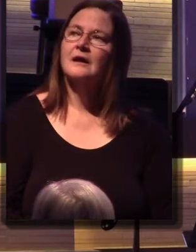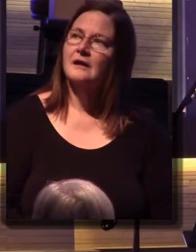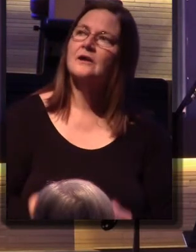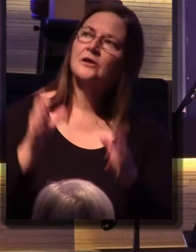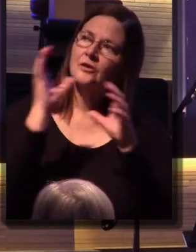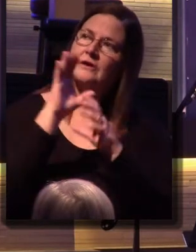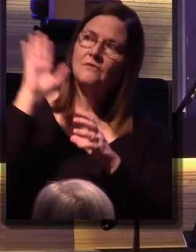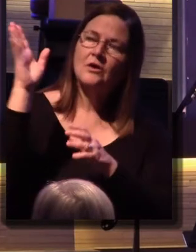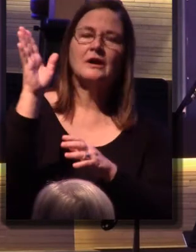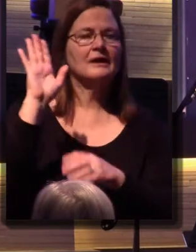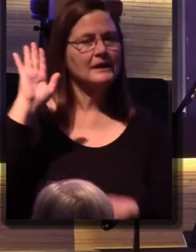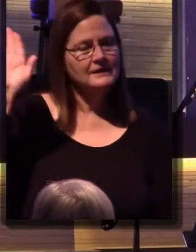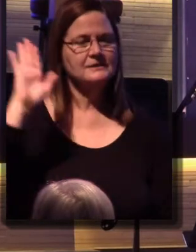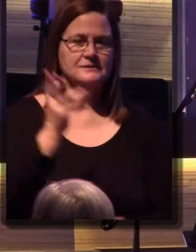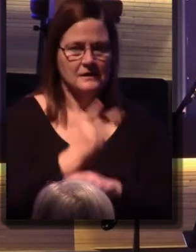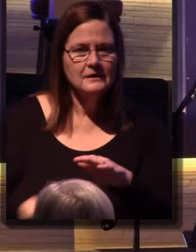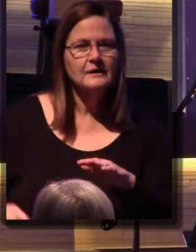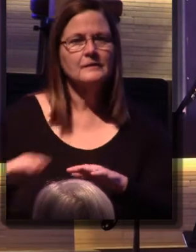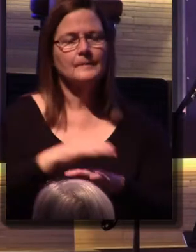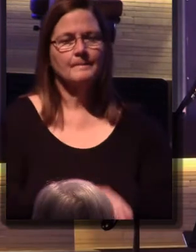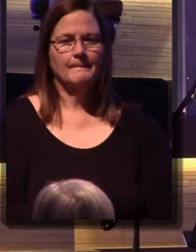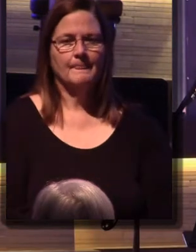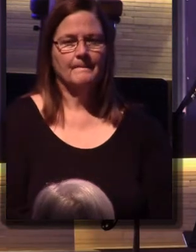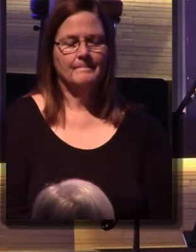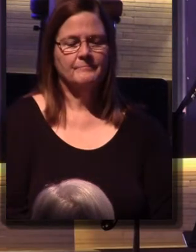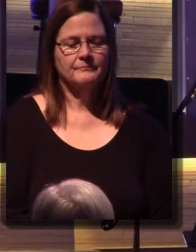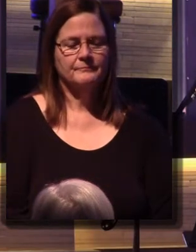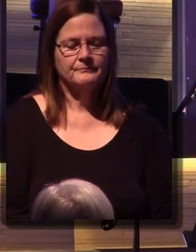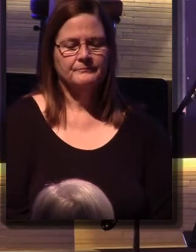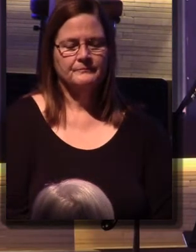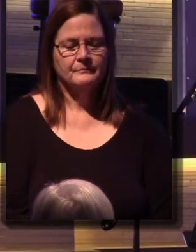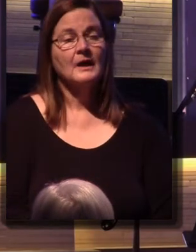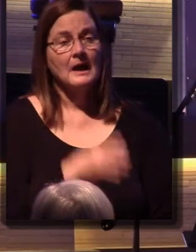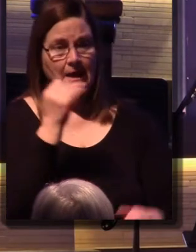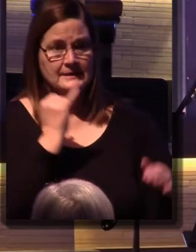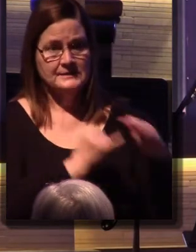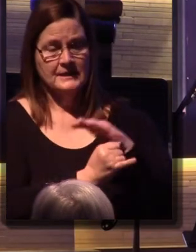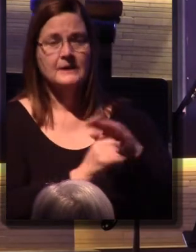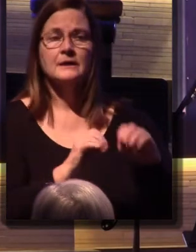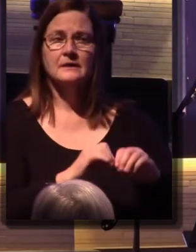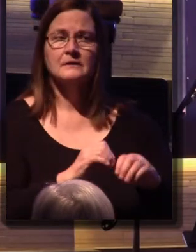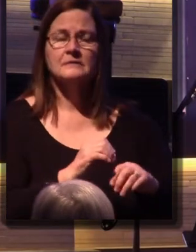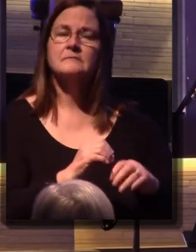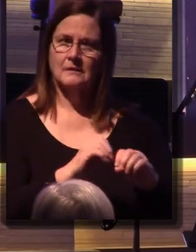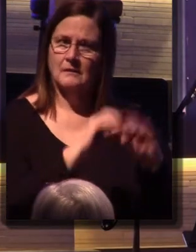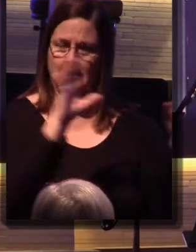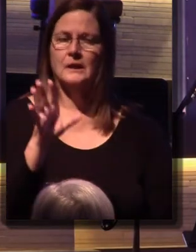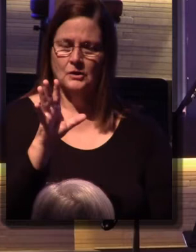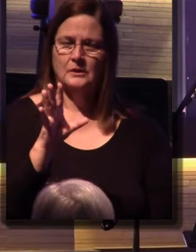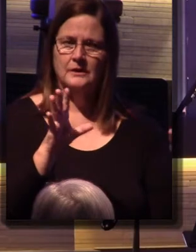for his kingdom. And so Isaiah speaks clearly to